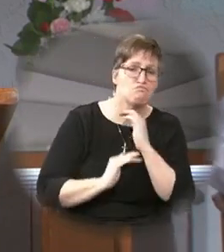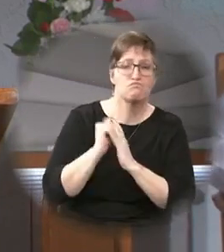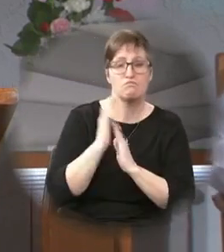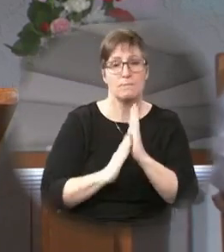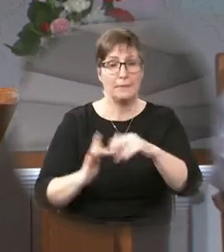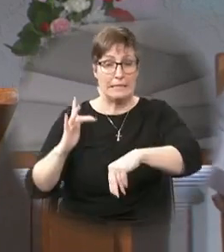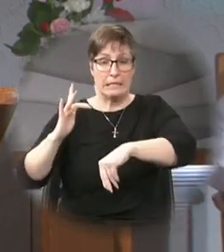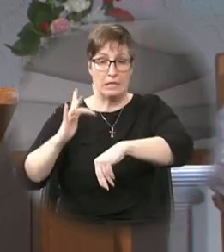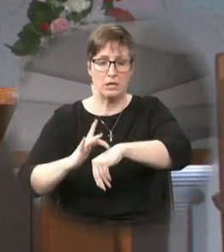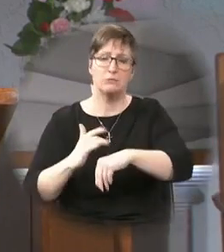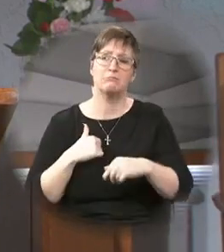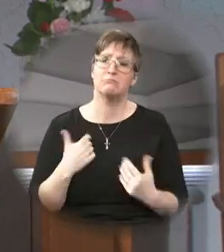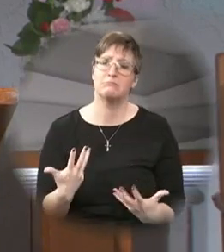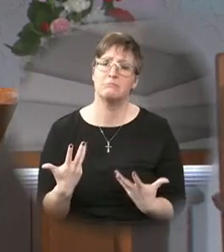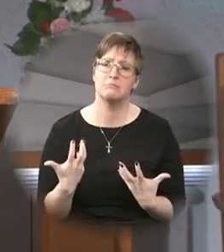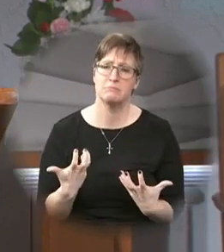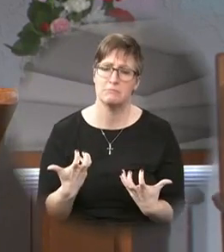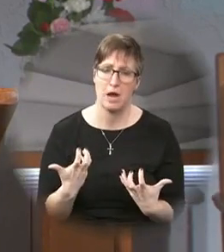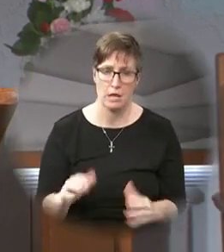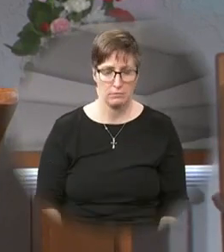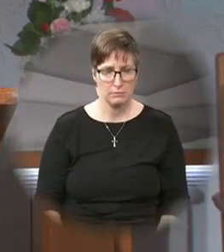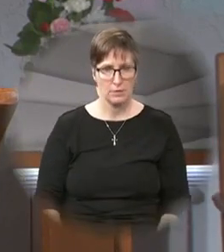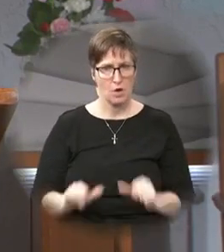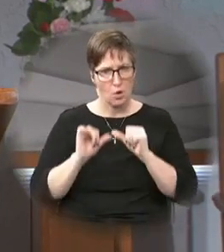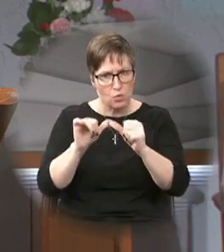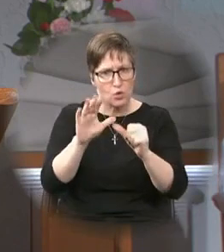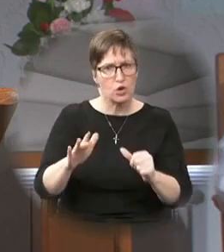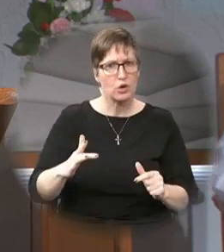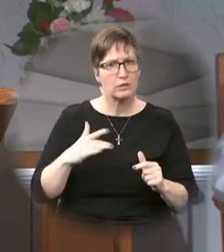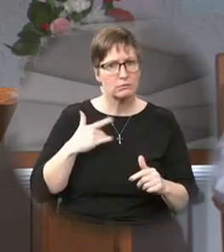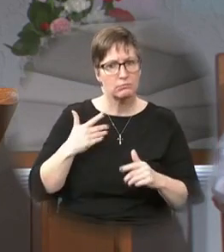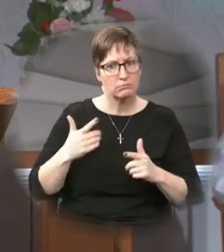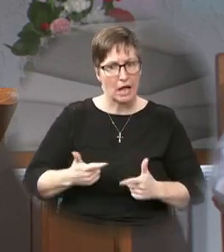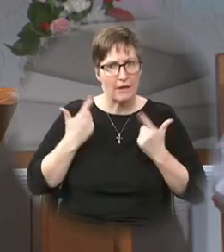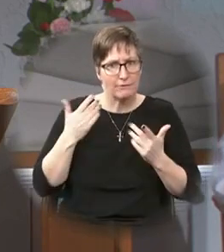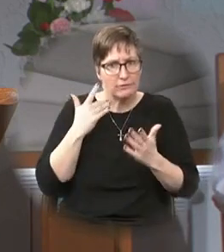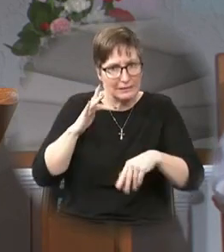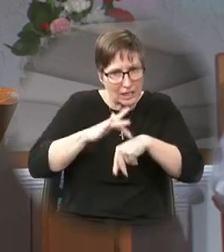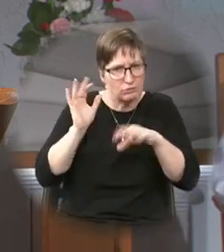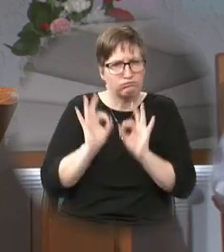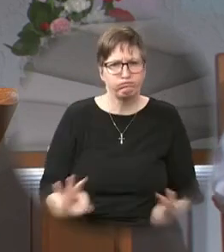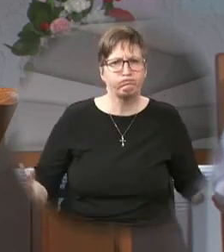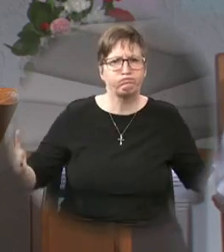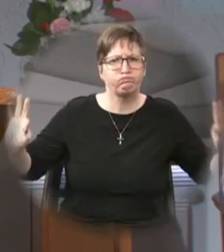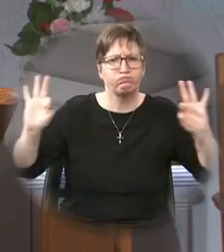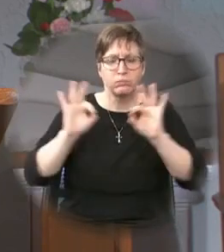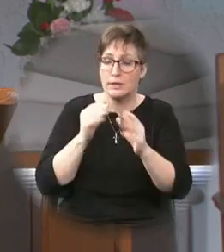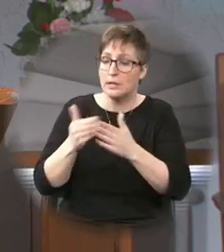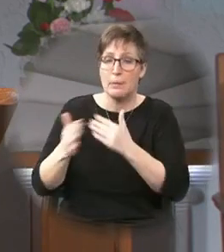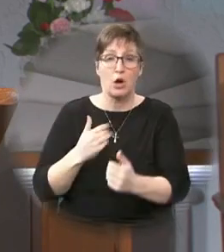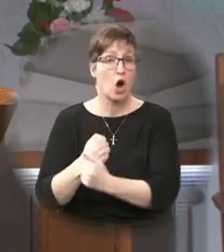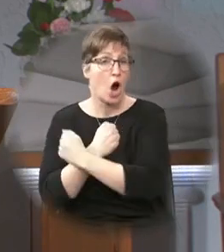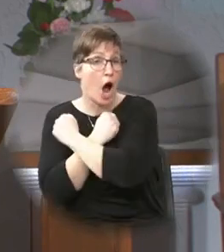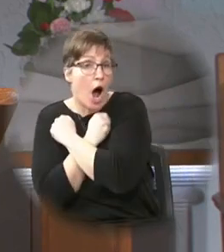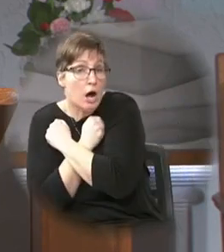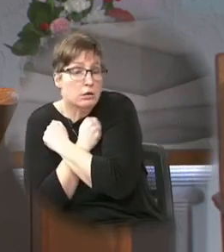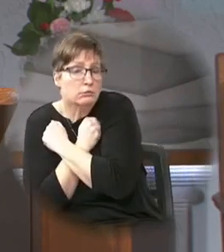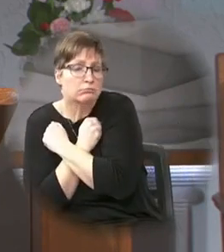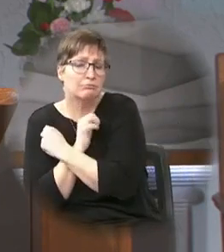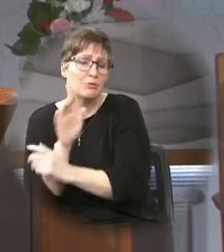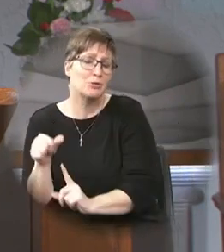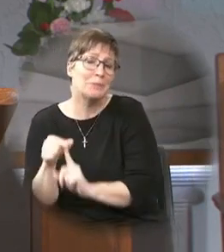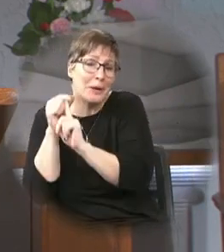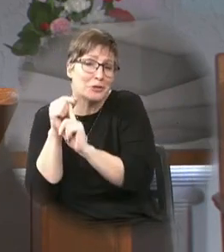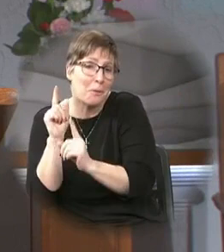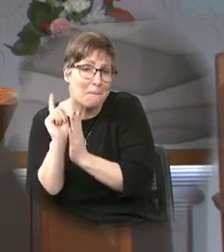touch. Throughout our lives, touch is vital for our existence. Whether the touch of a hug at special